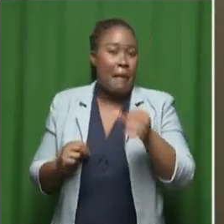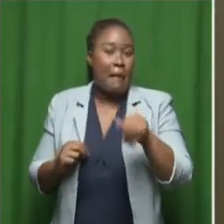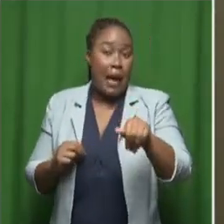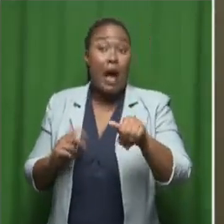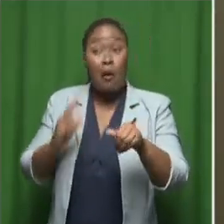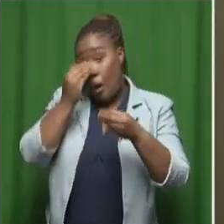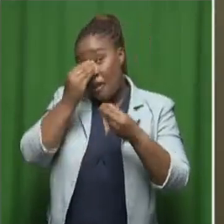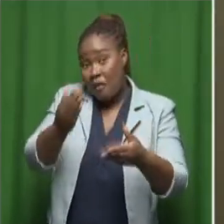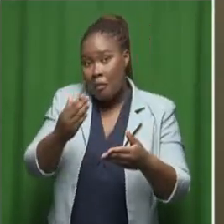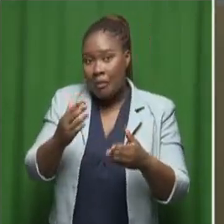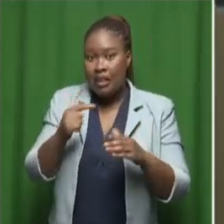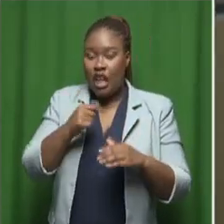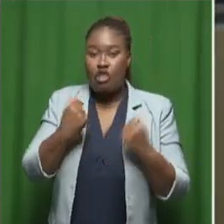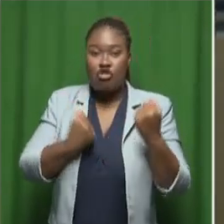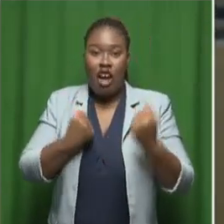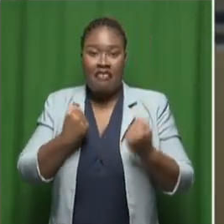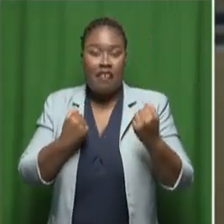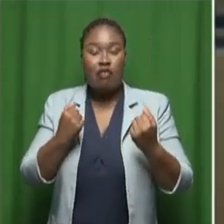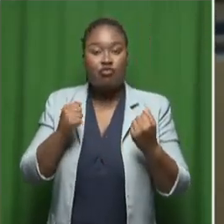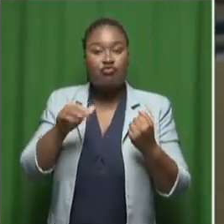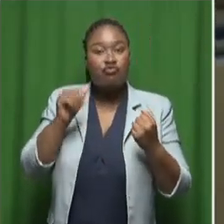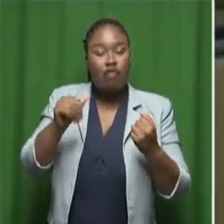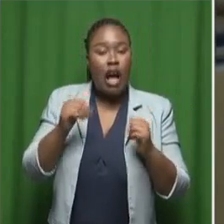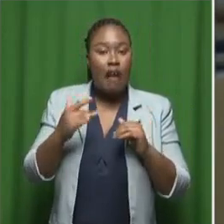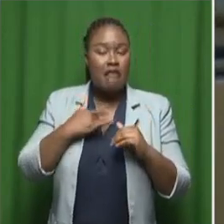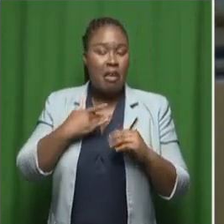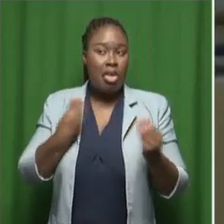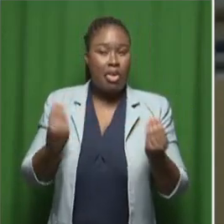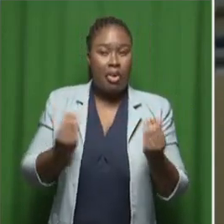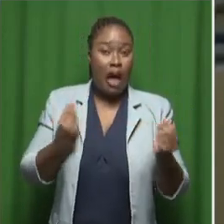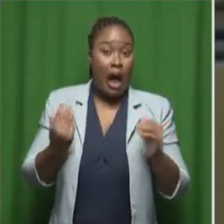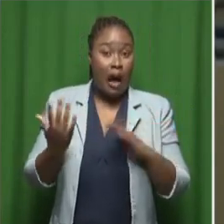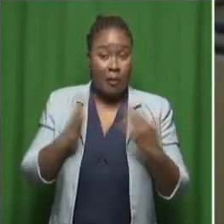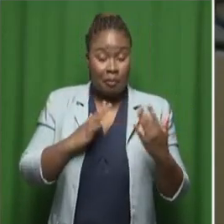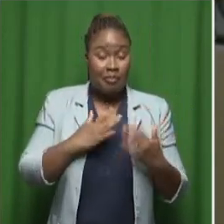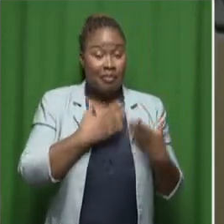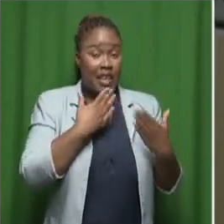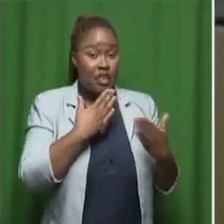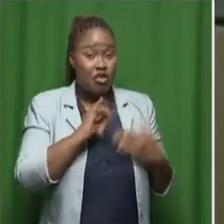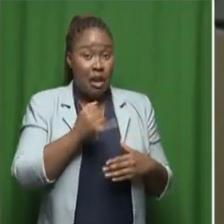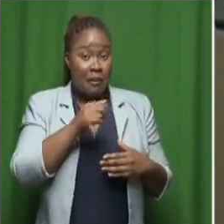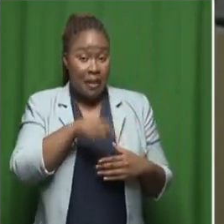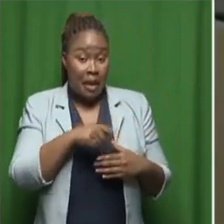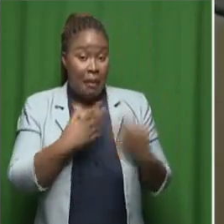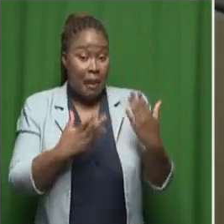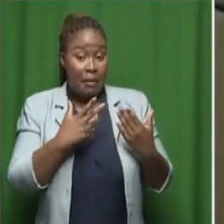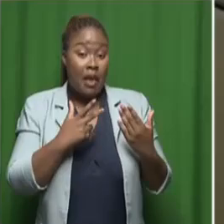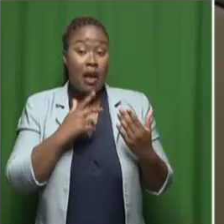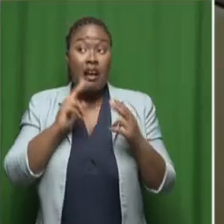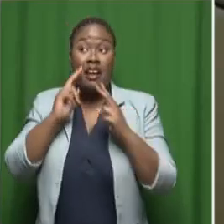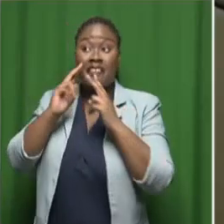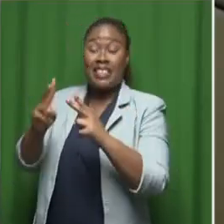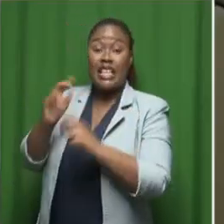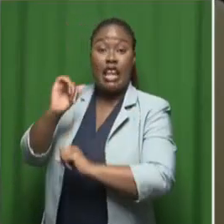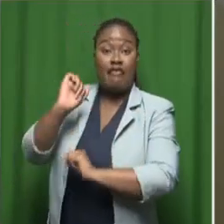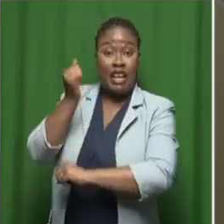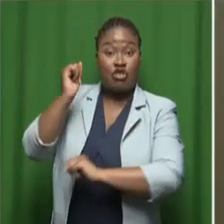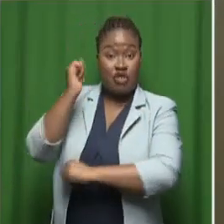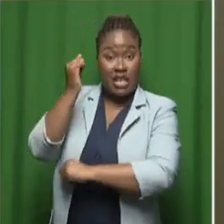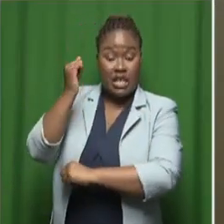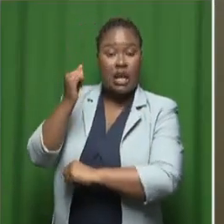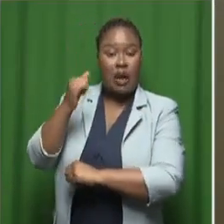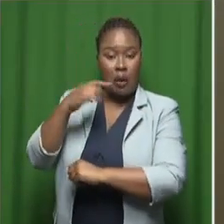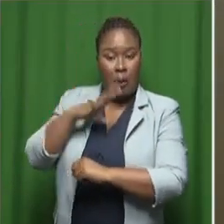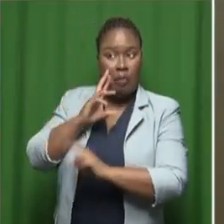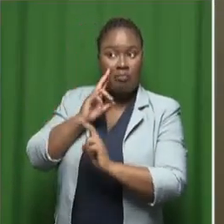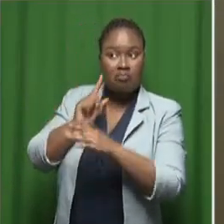how that drive goes. But JP, thank you so much. And maybe sometime in the future we can go and visit at the factory because, you know, people are